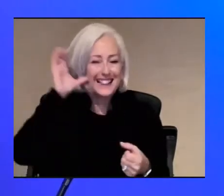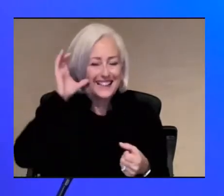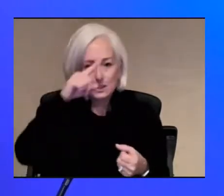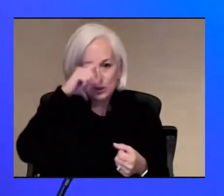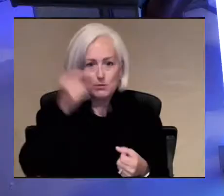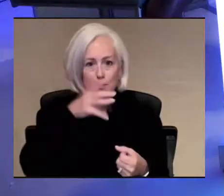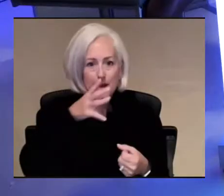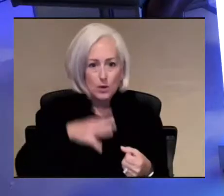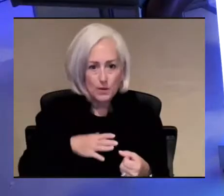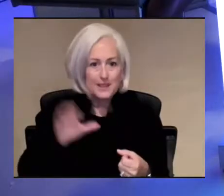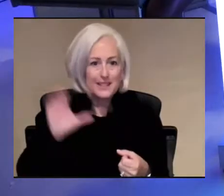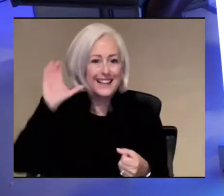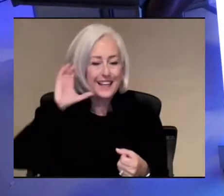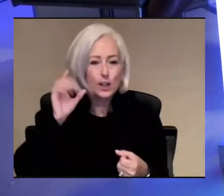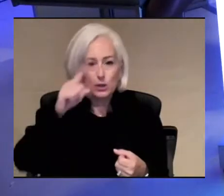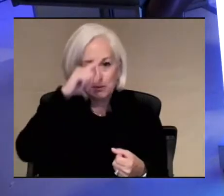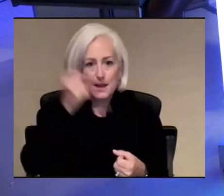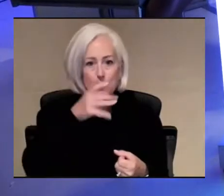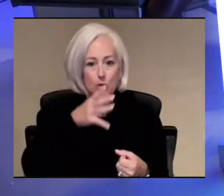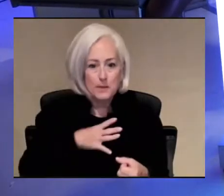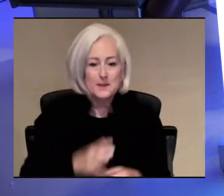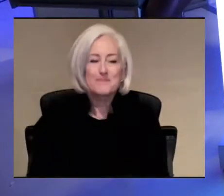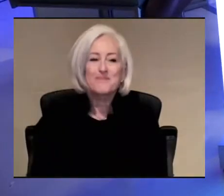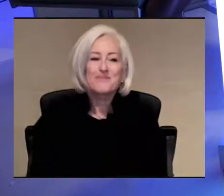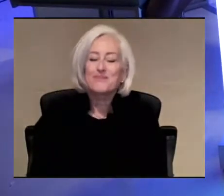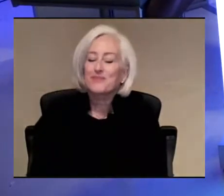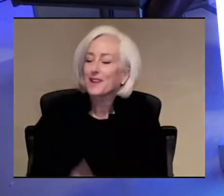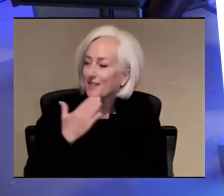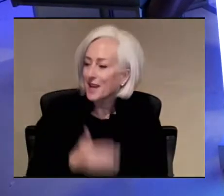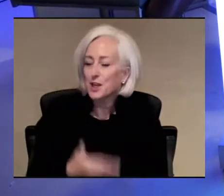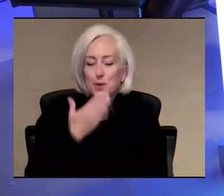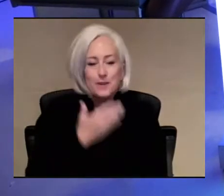women. Thank you. Thank you. Here's what I know, Jess,